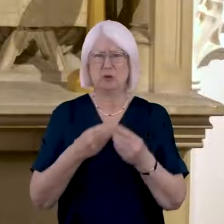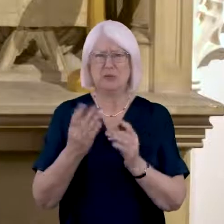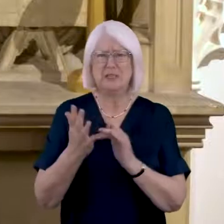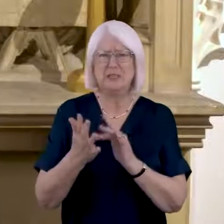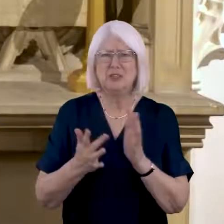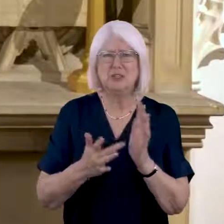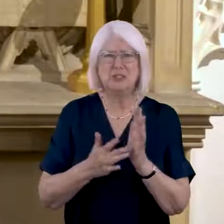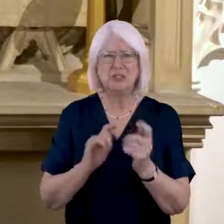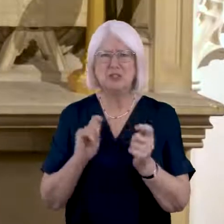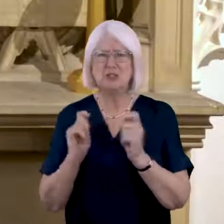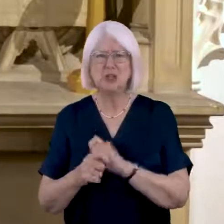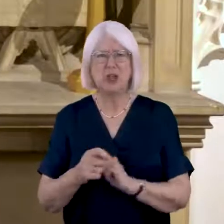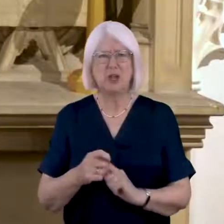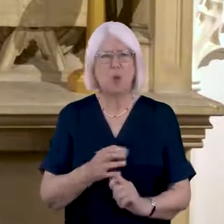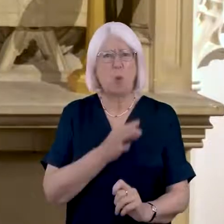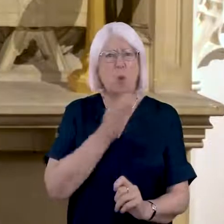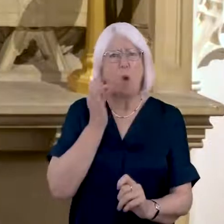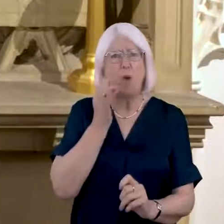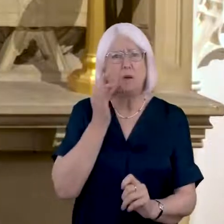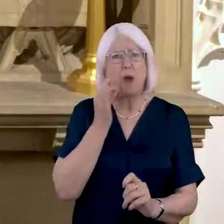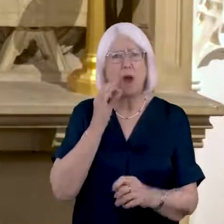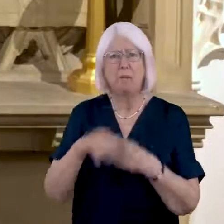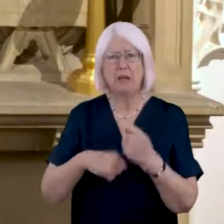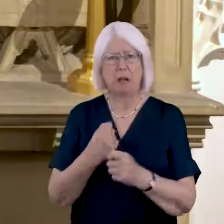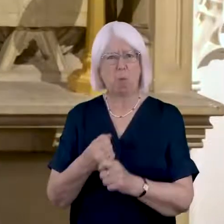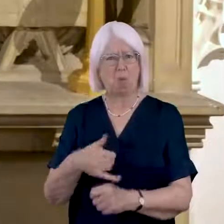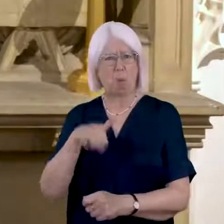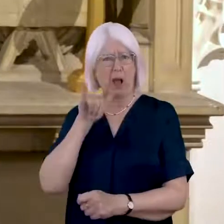to it, depending on our own experience.